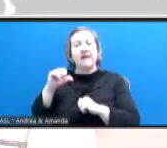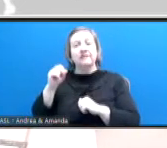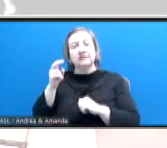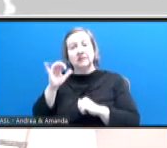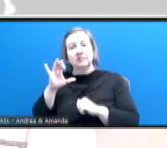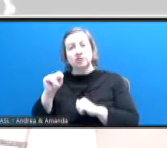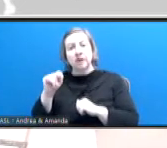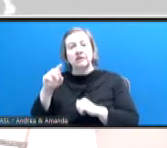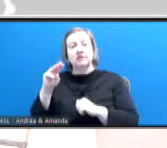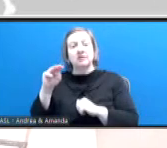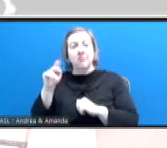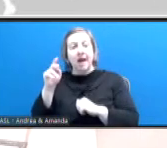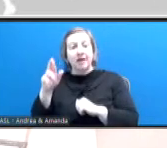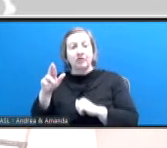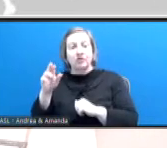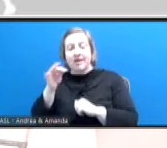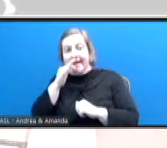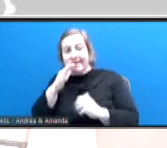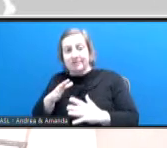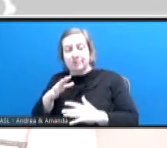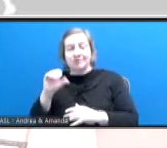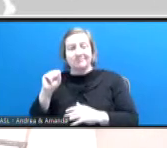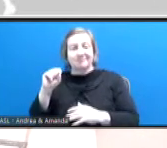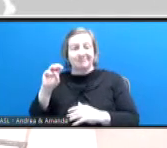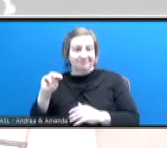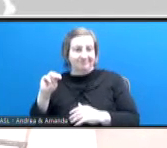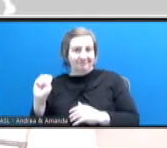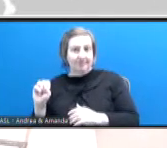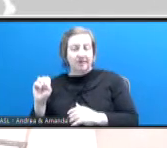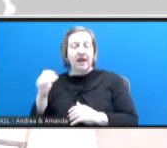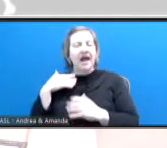expertise. It has things set in place. I understand